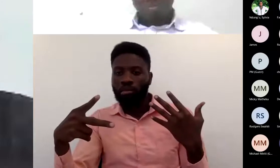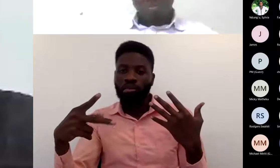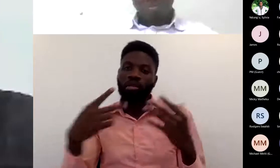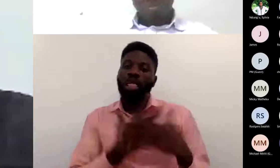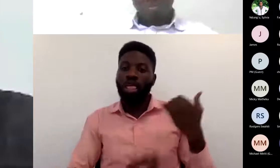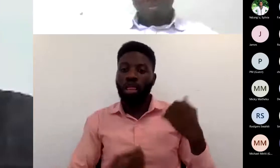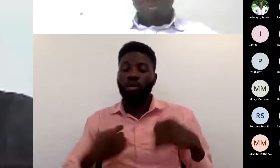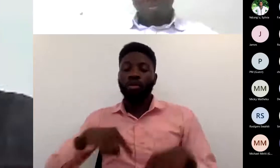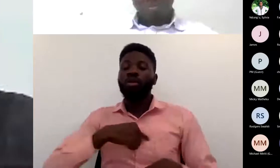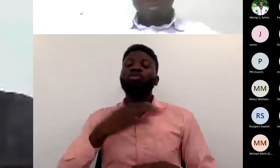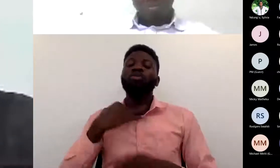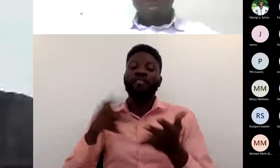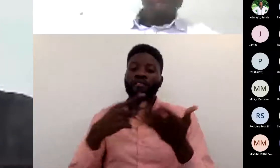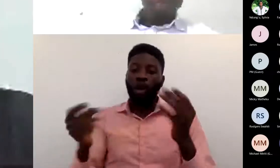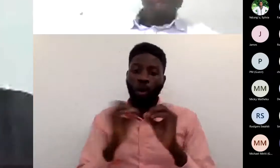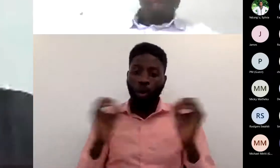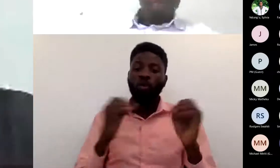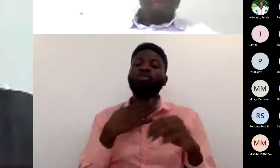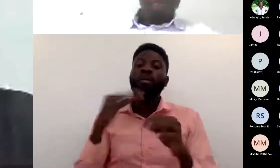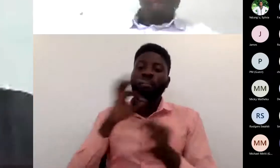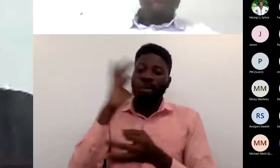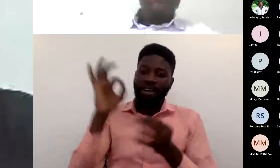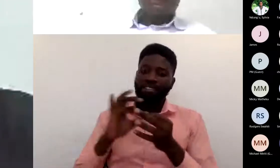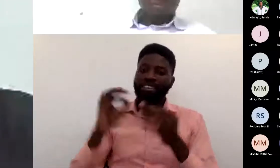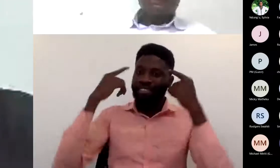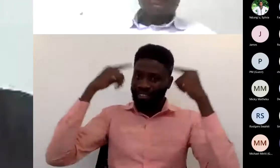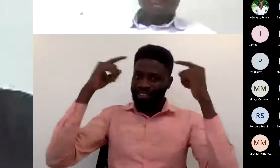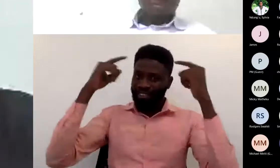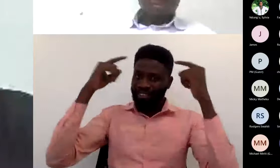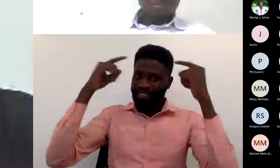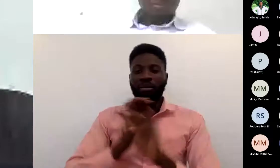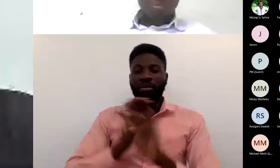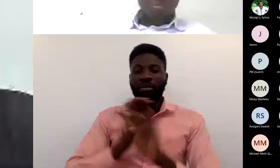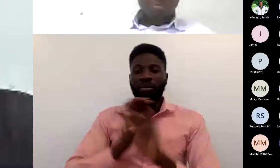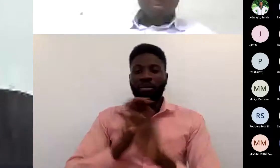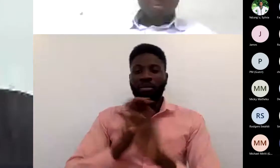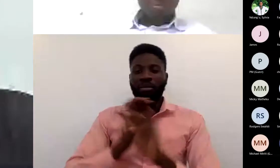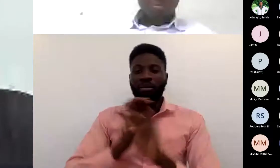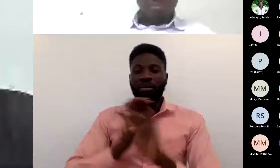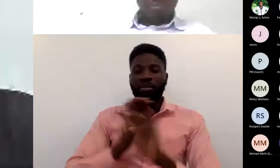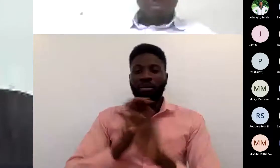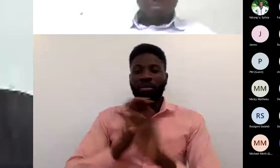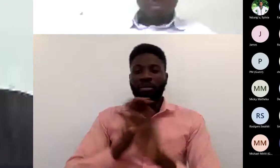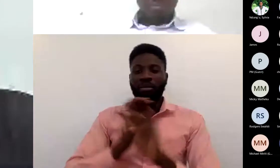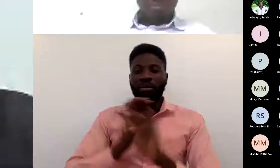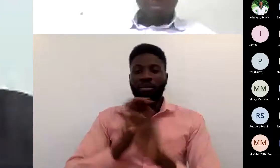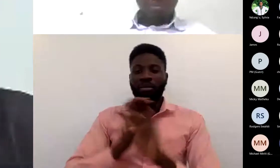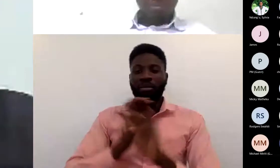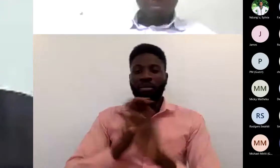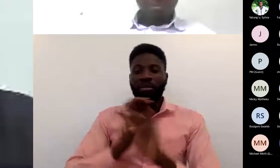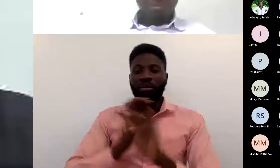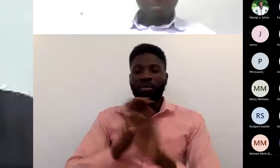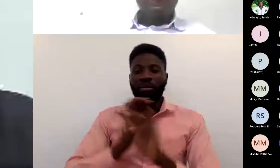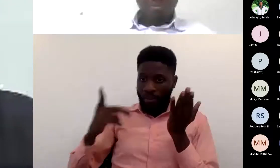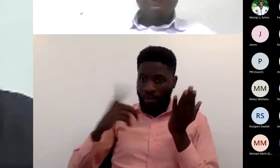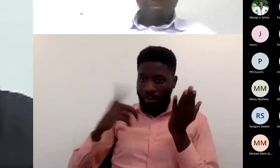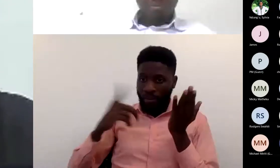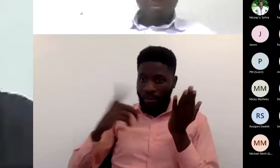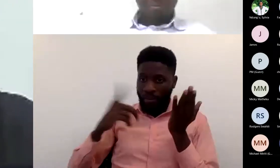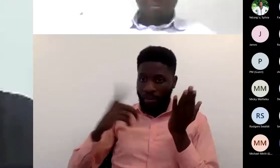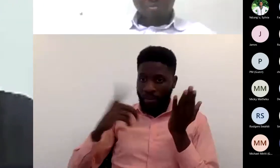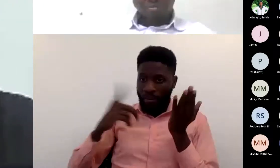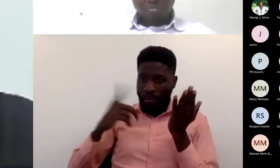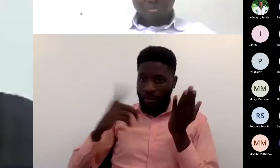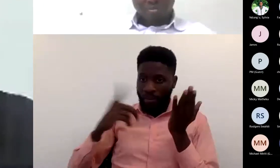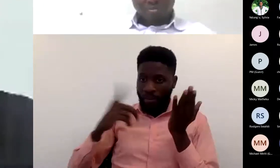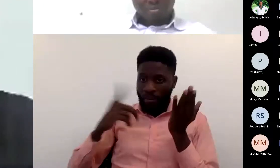We want to succeed. But I'll tell you that in some of my failures, that's where the strength has come through to do